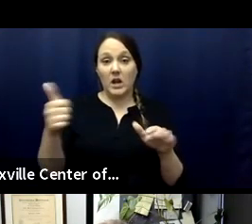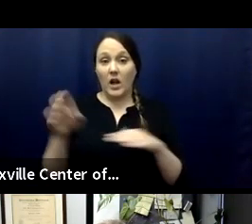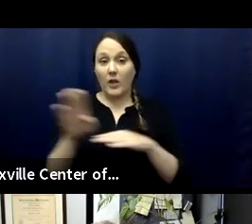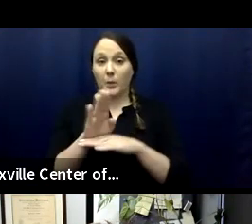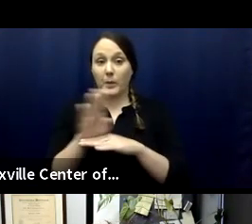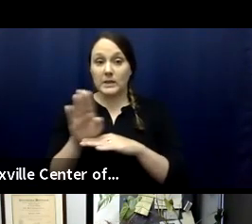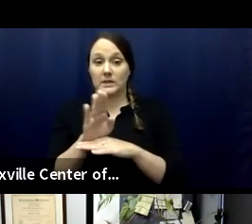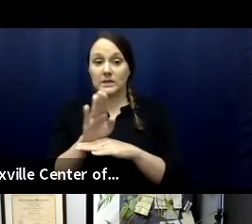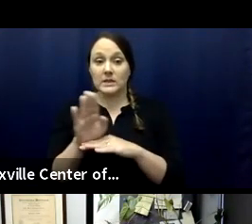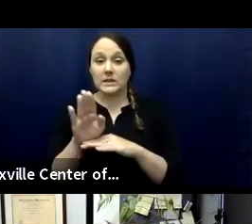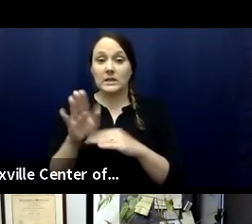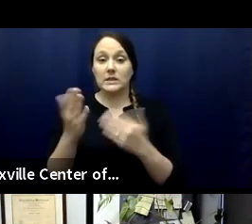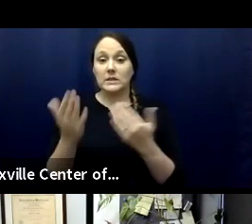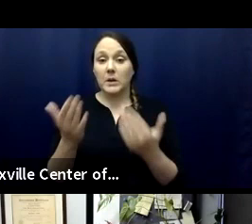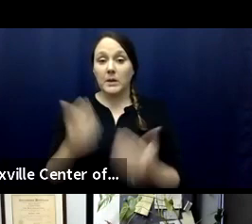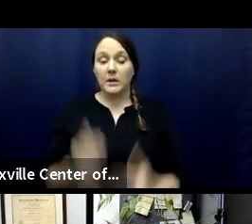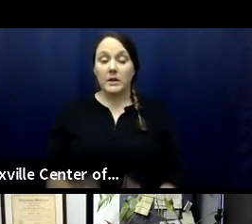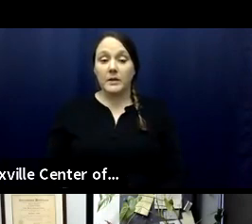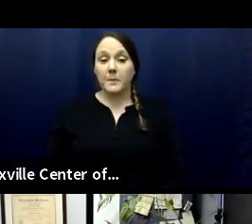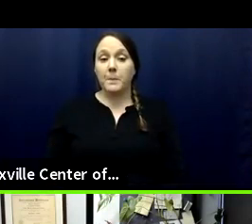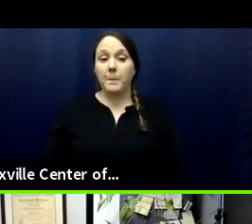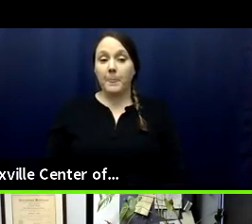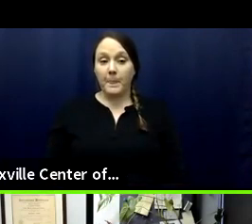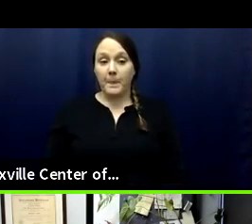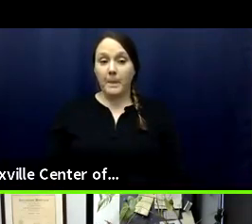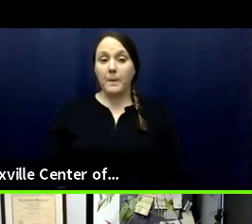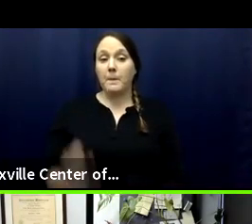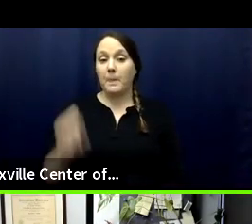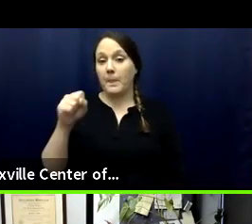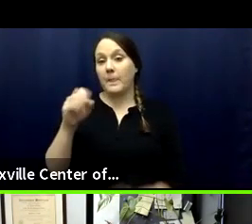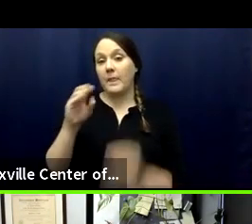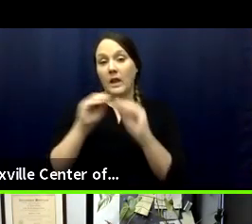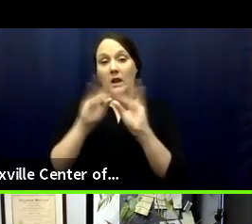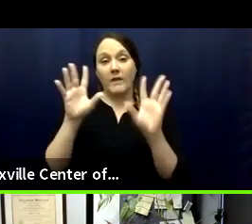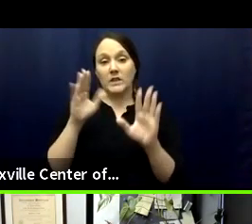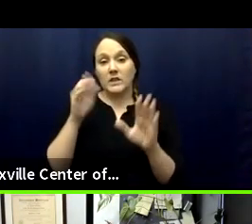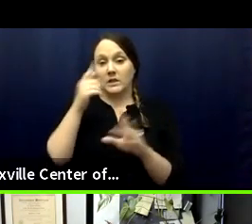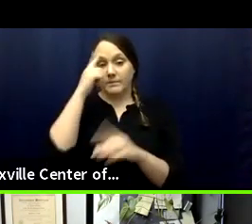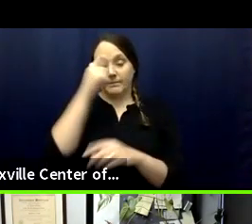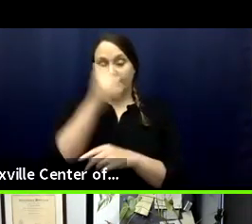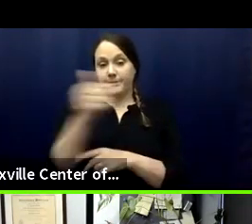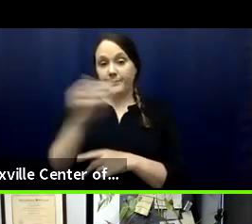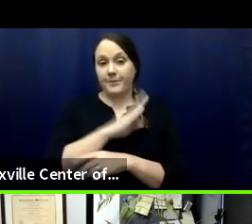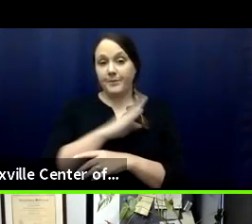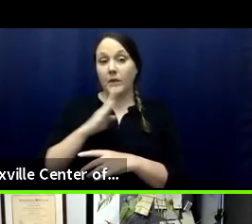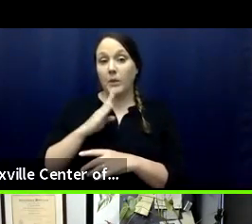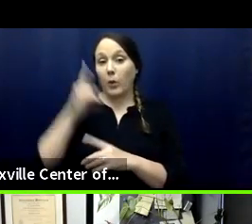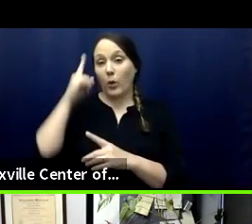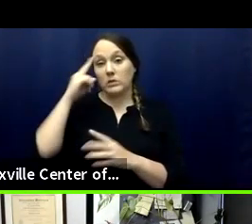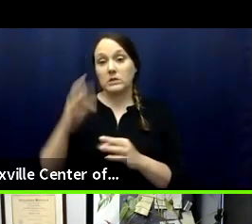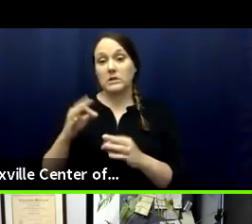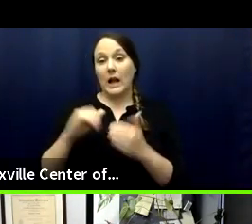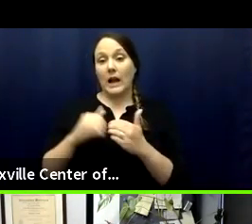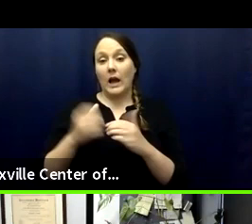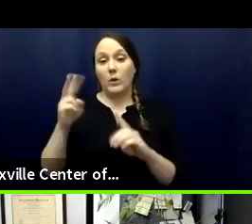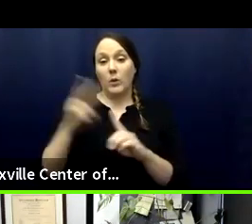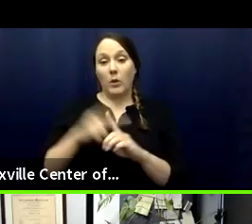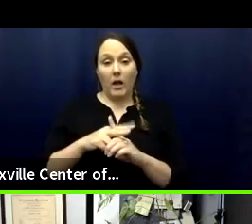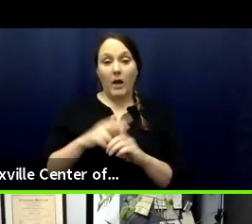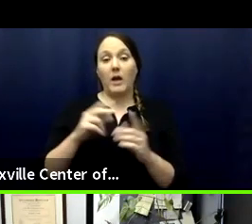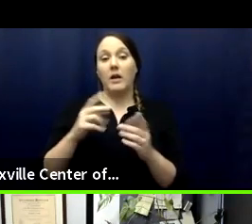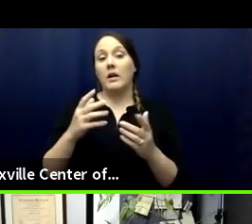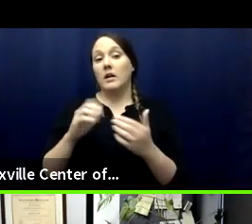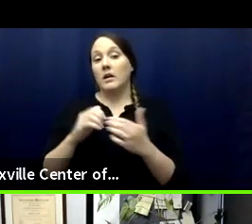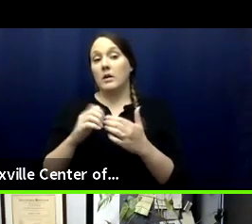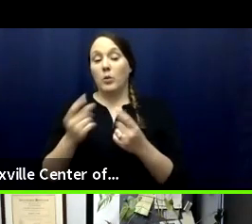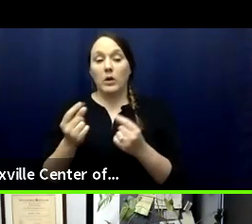businesses, possibly. And obviously it's up to the board to decide how to apply this and whether to